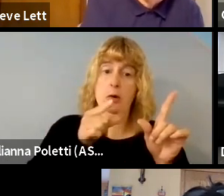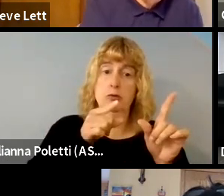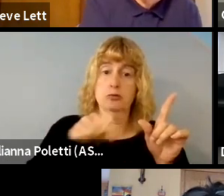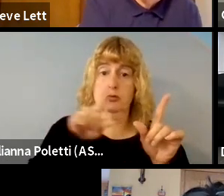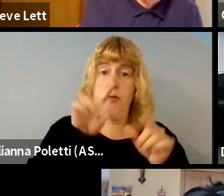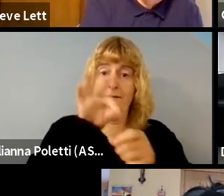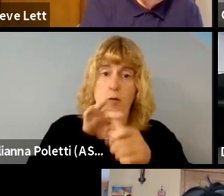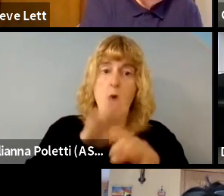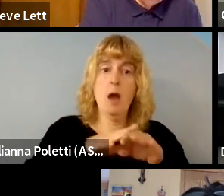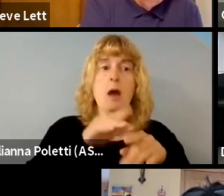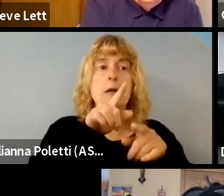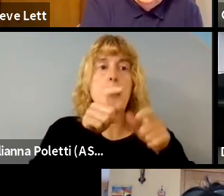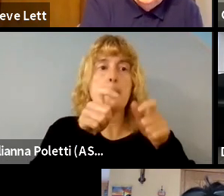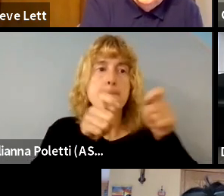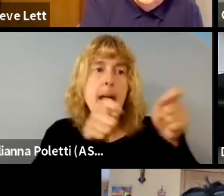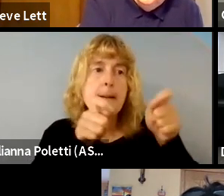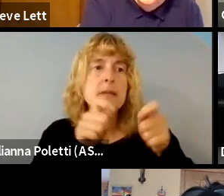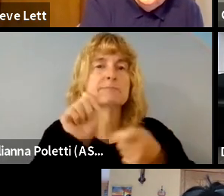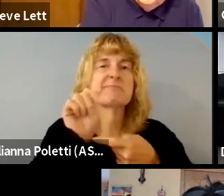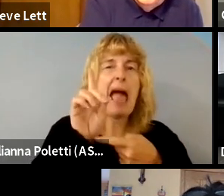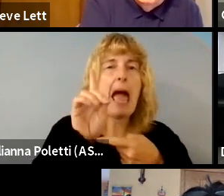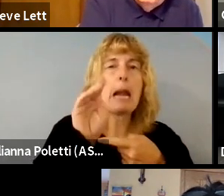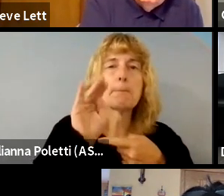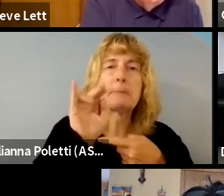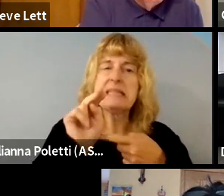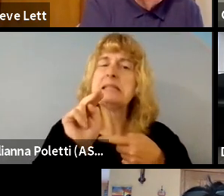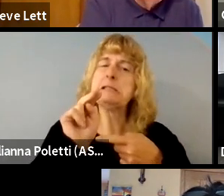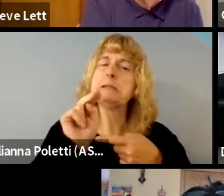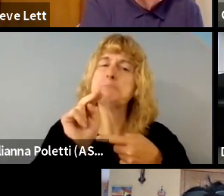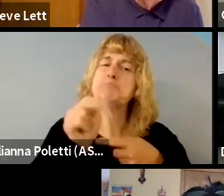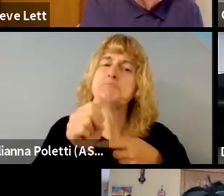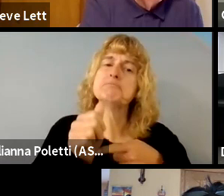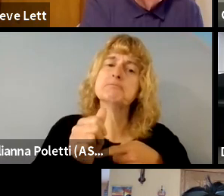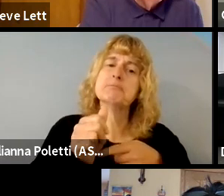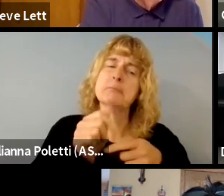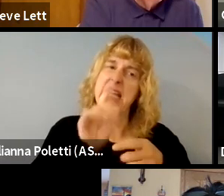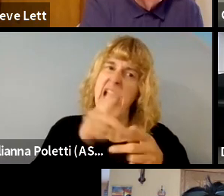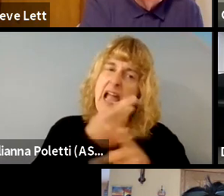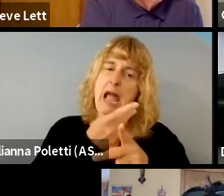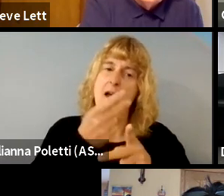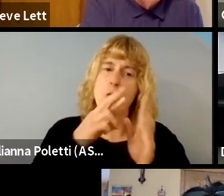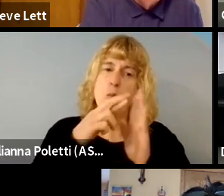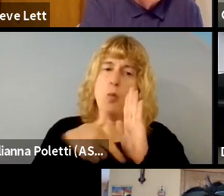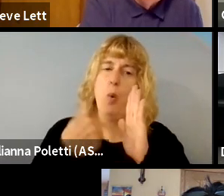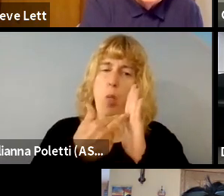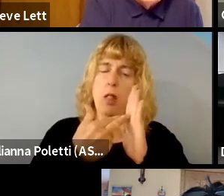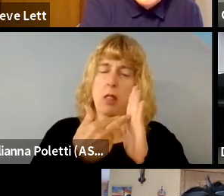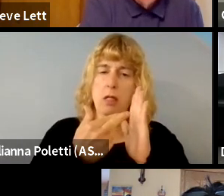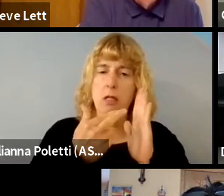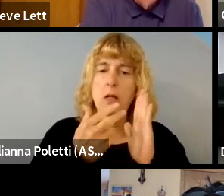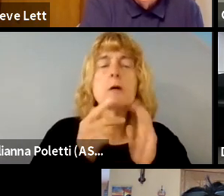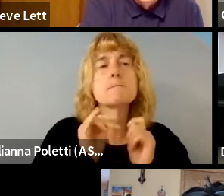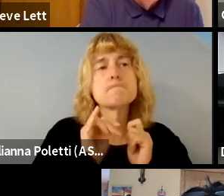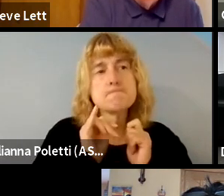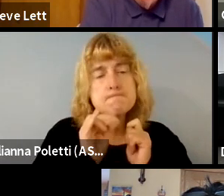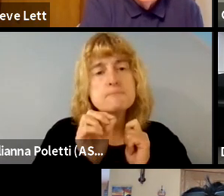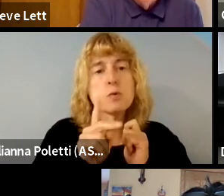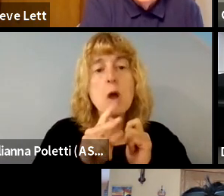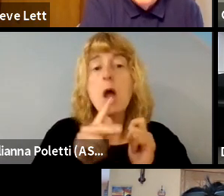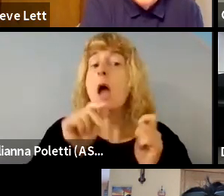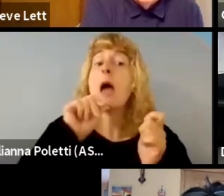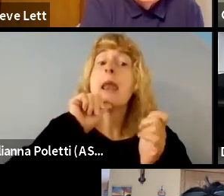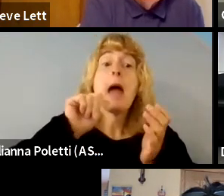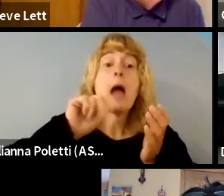and administrator type role. Oh, okay. Doesn't mean he might not be an attorney, but it's